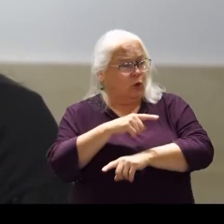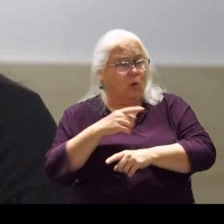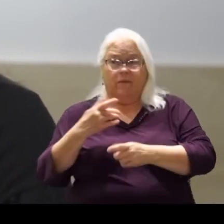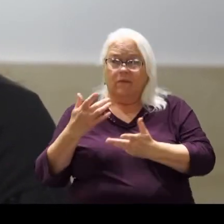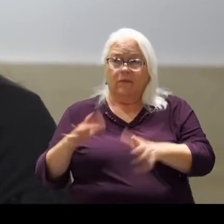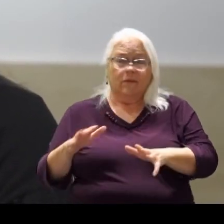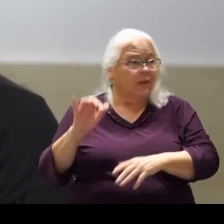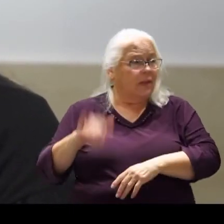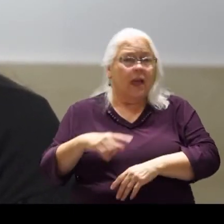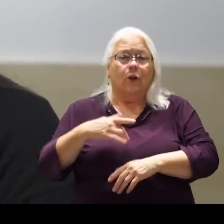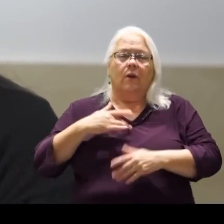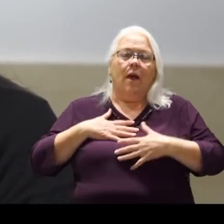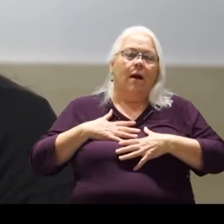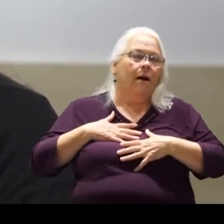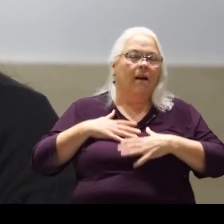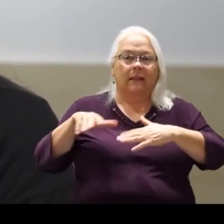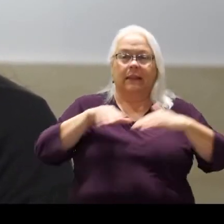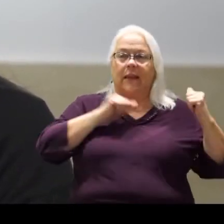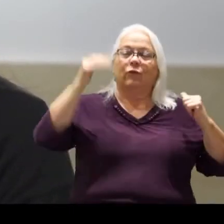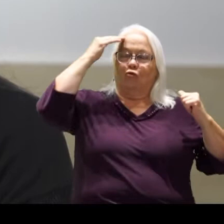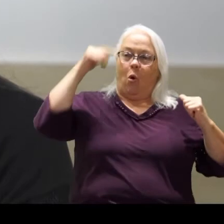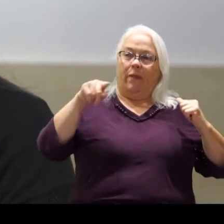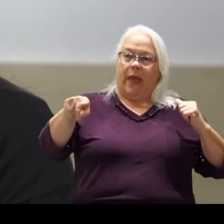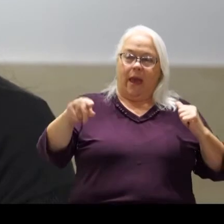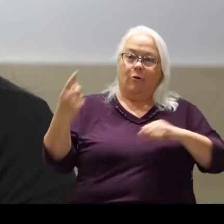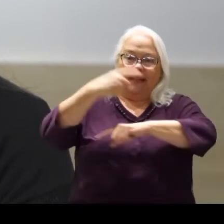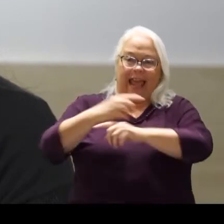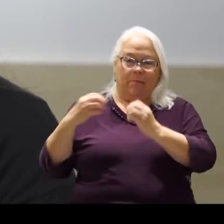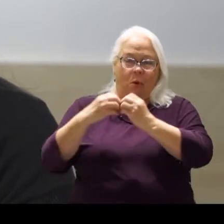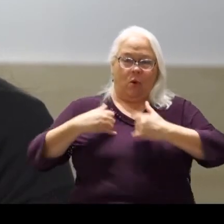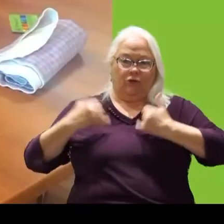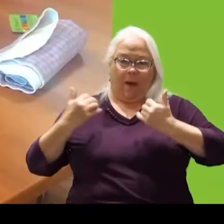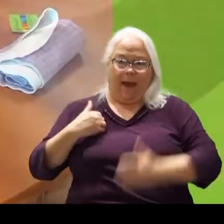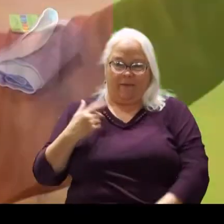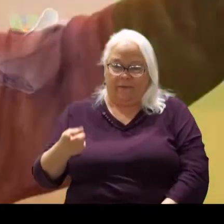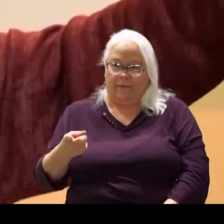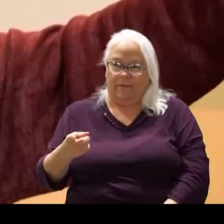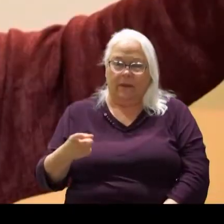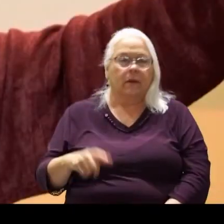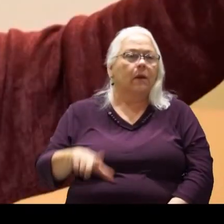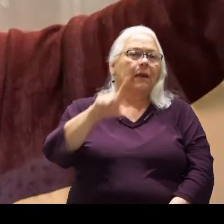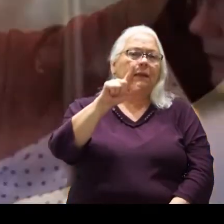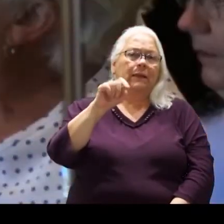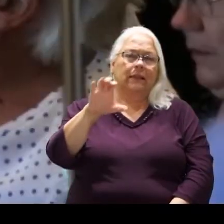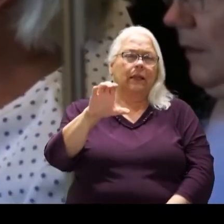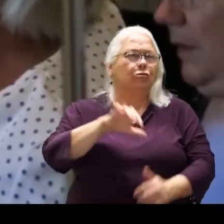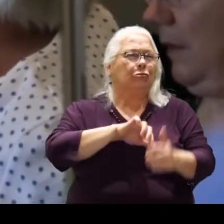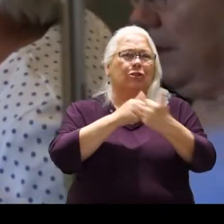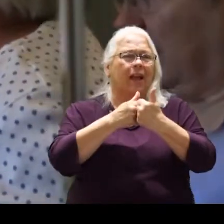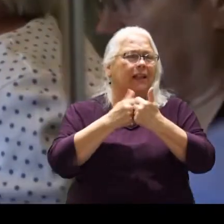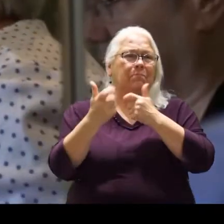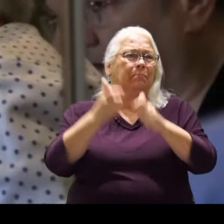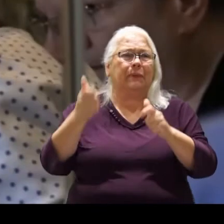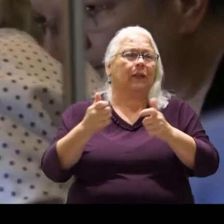leave knowing that you touched them in some way and potentially added a little bit of joy to their day. One of the biggest challenges in